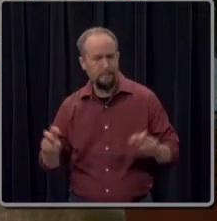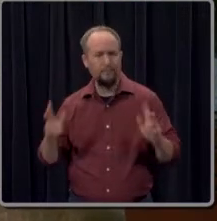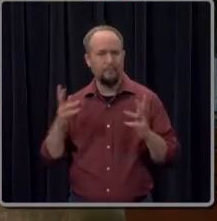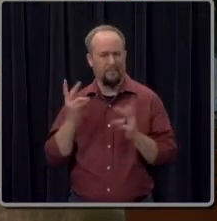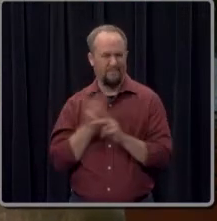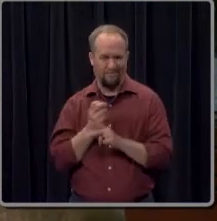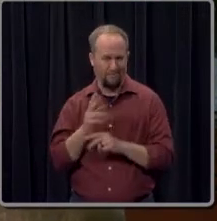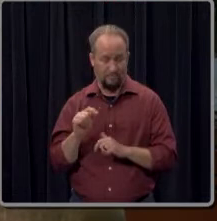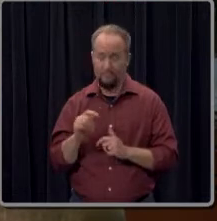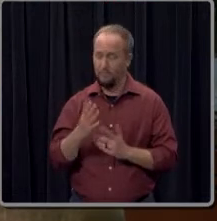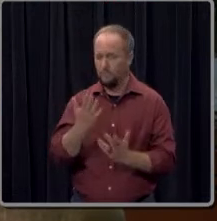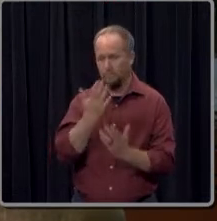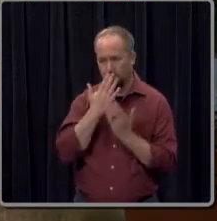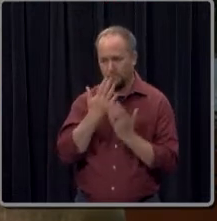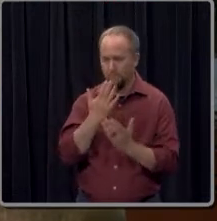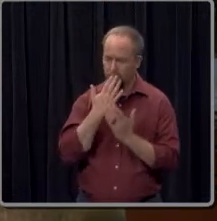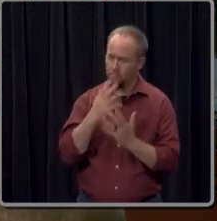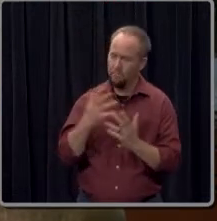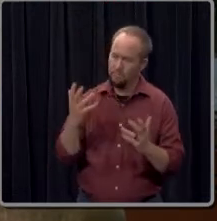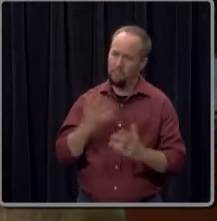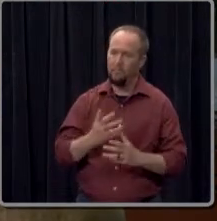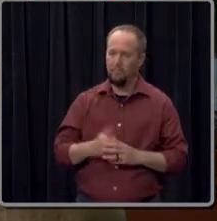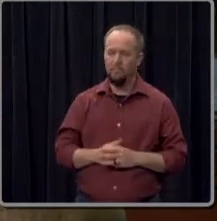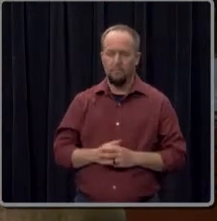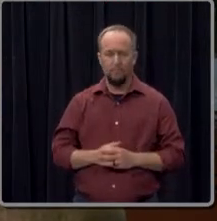can't thank them enough. So,